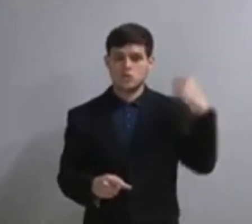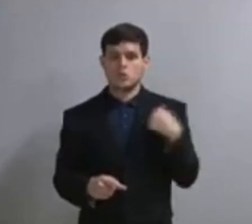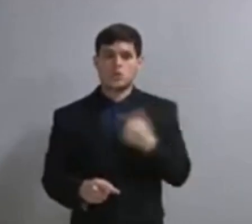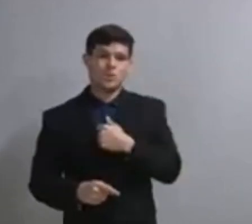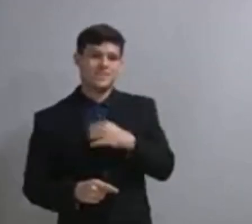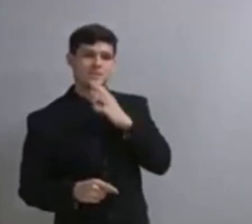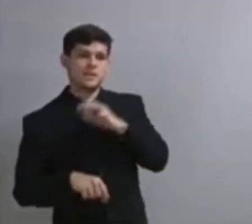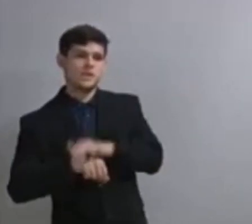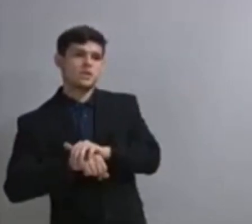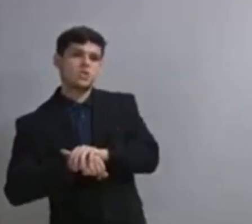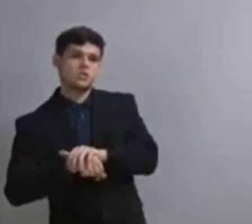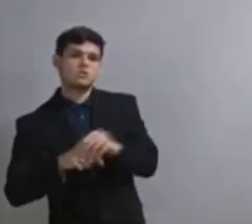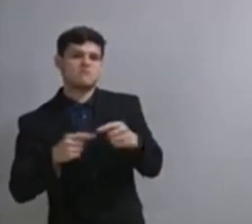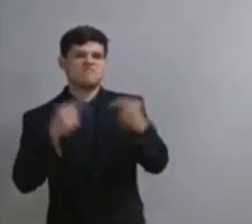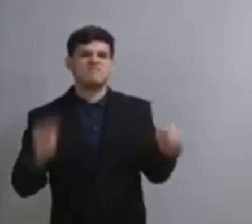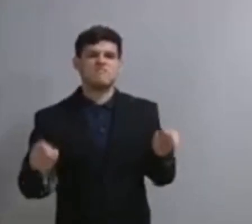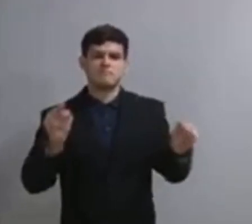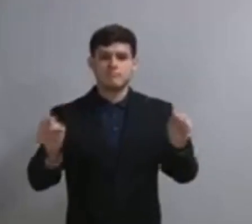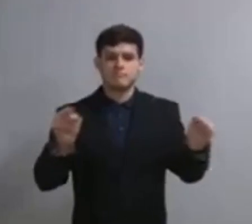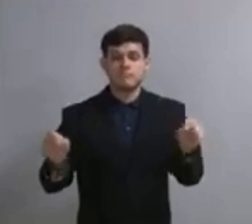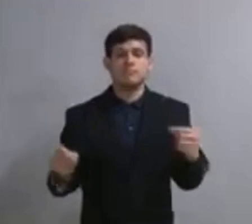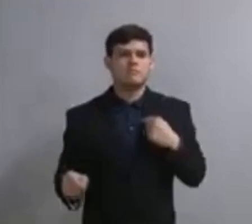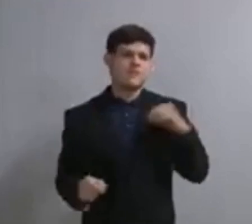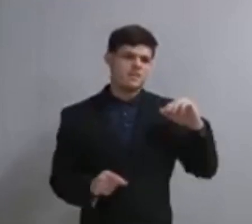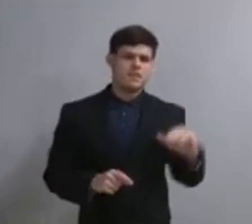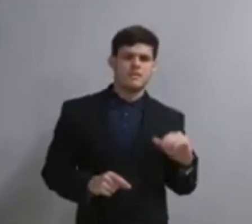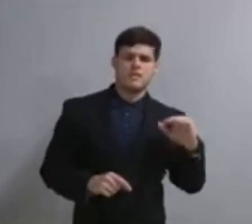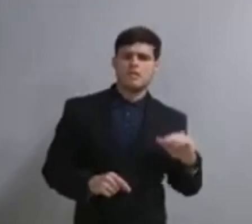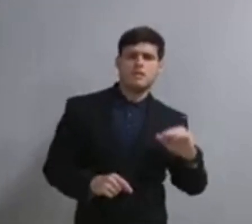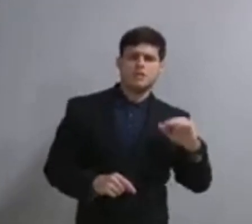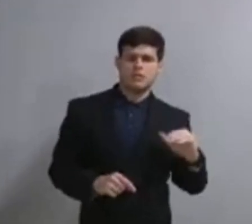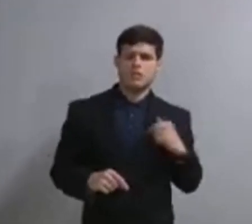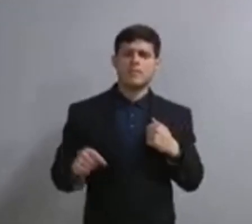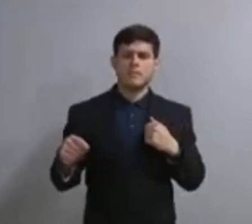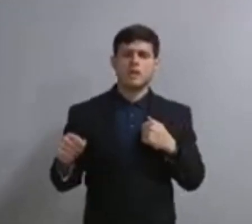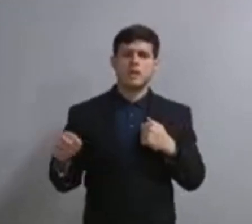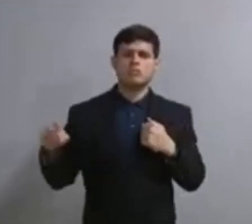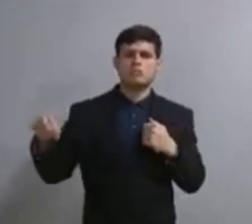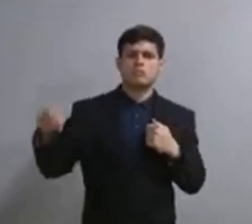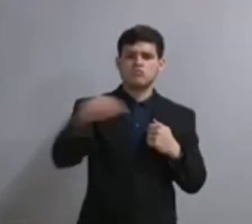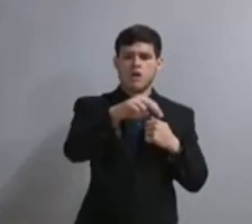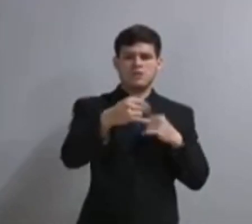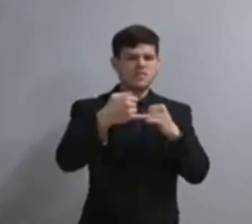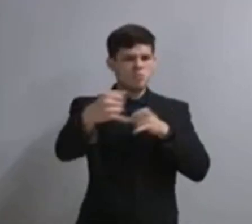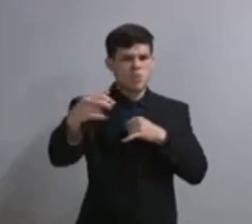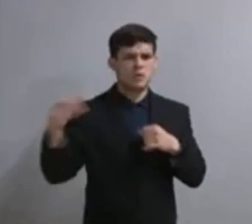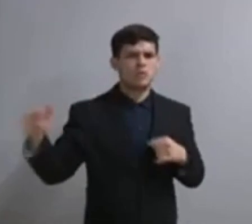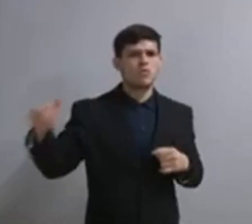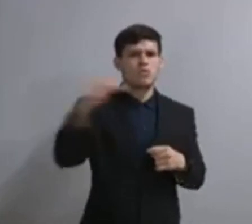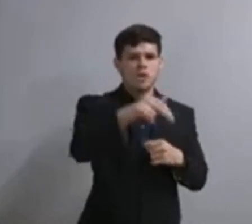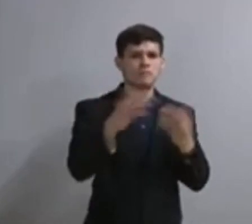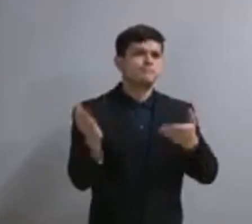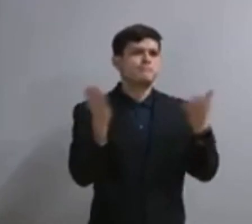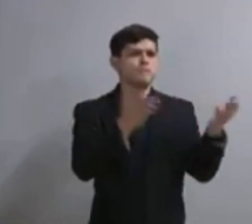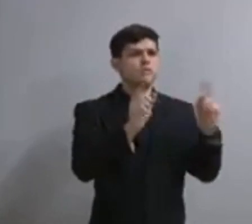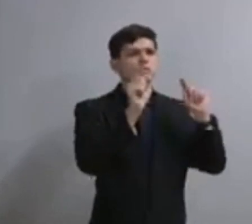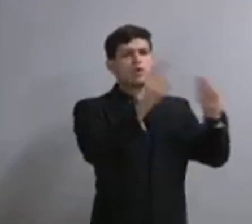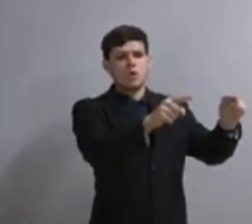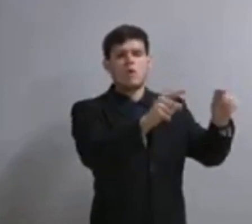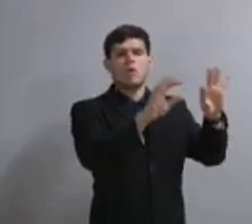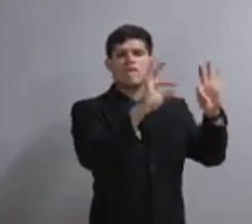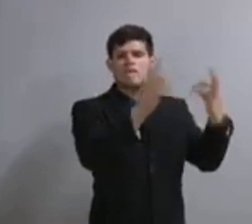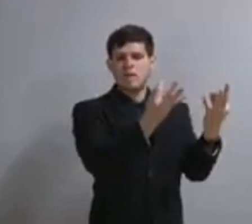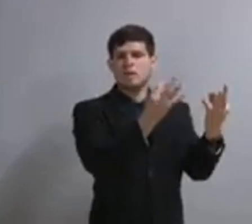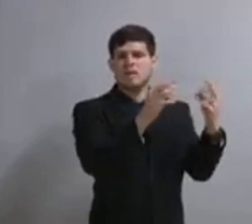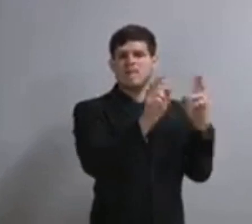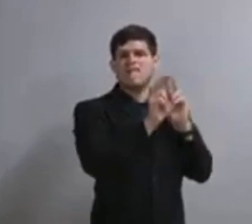speak English. When I was little, I was crossing the border with my dad to attend a relative's funeral in